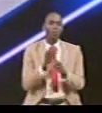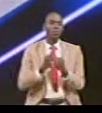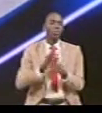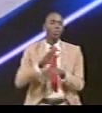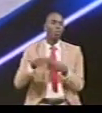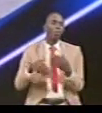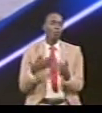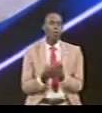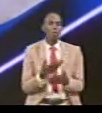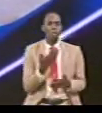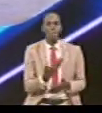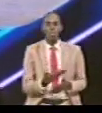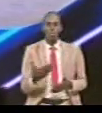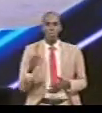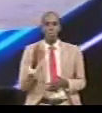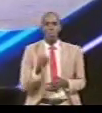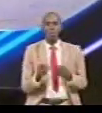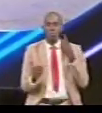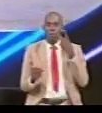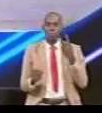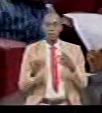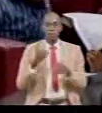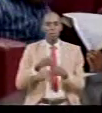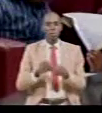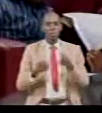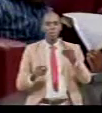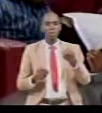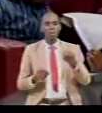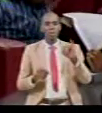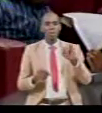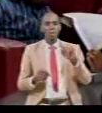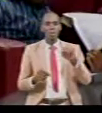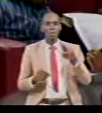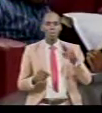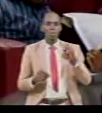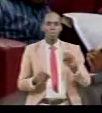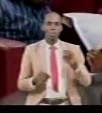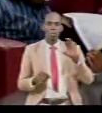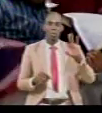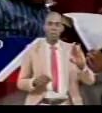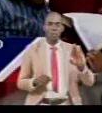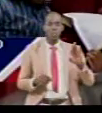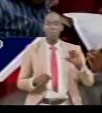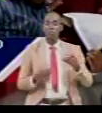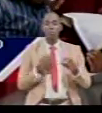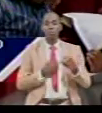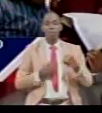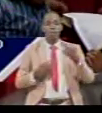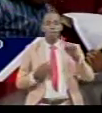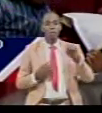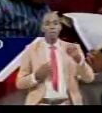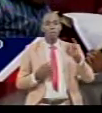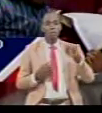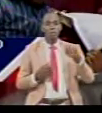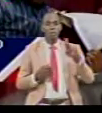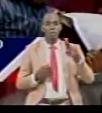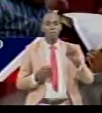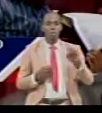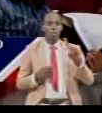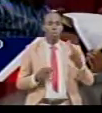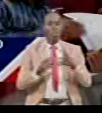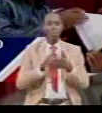things. It tells us in Titus chapter 1, verse 9. Titus chapter 1, verse 9,